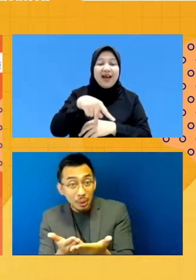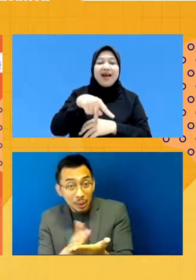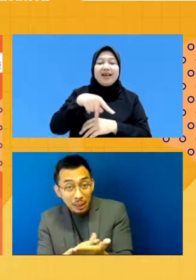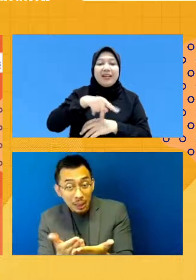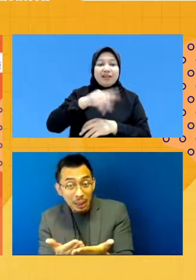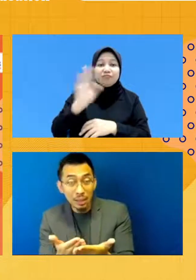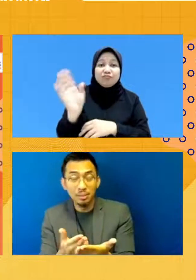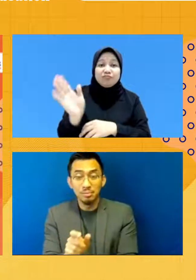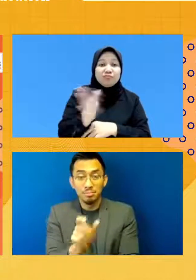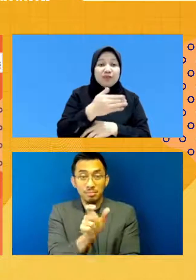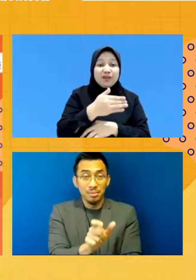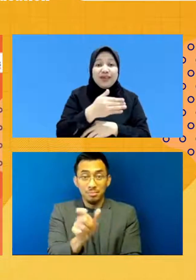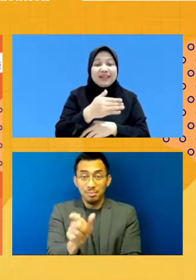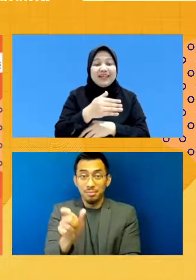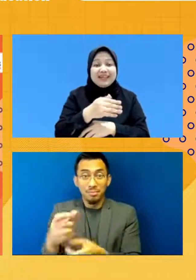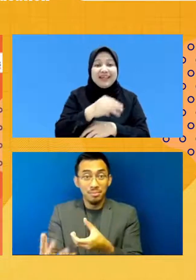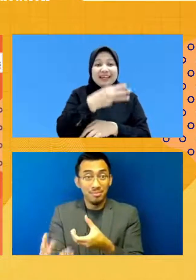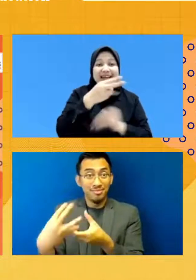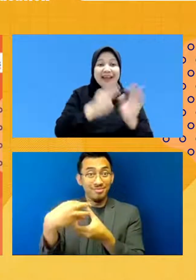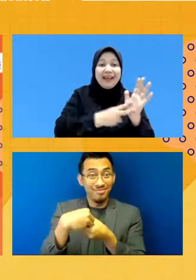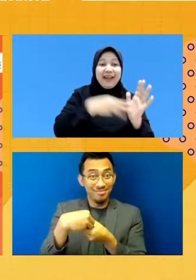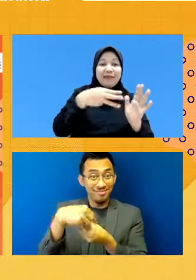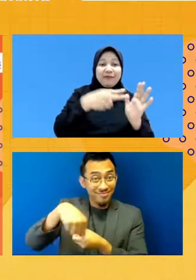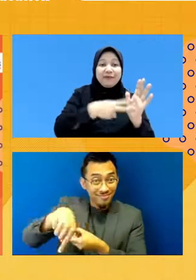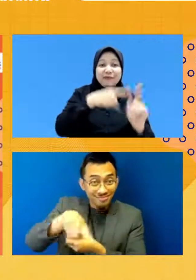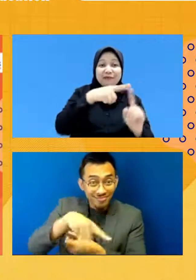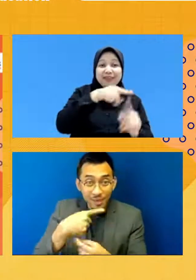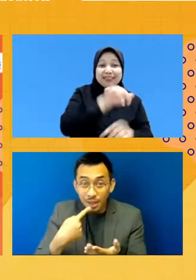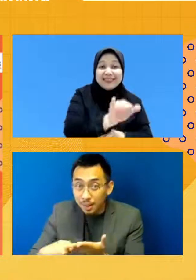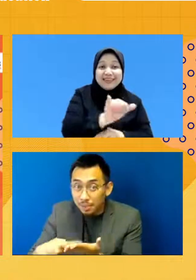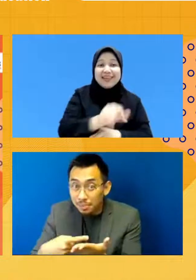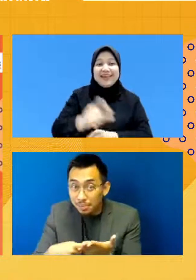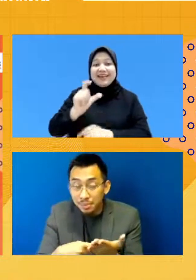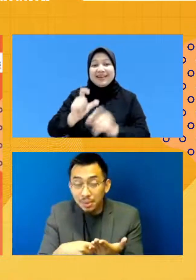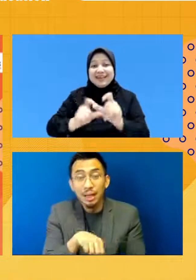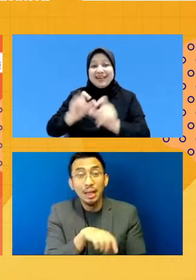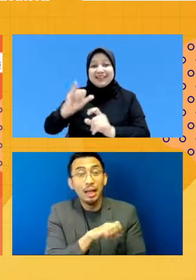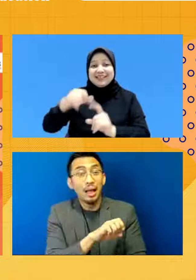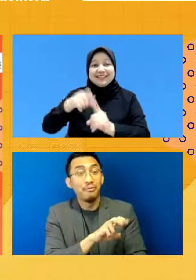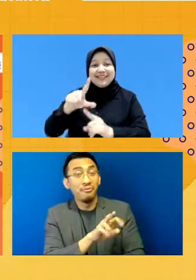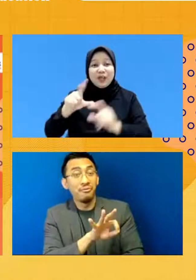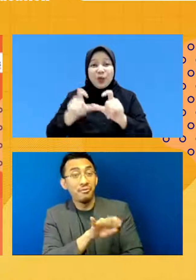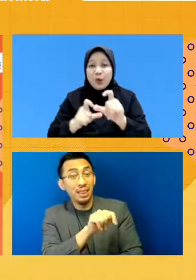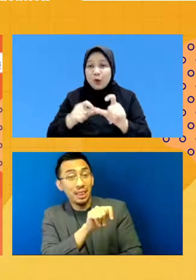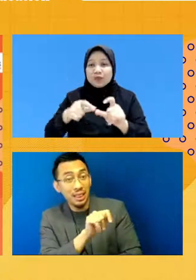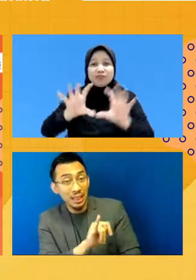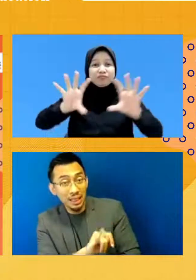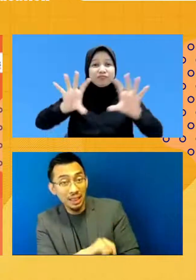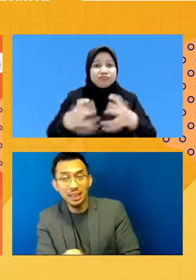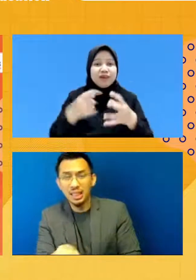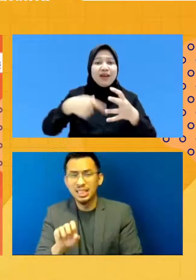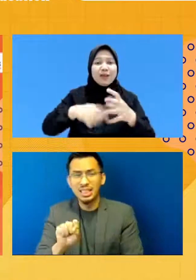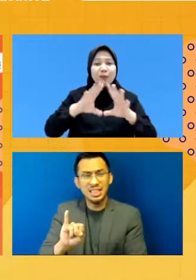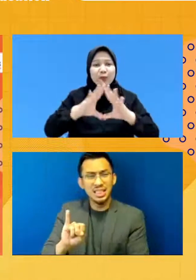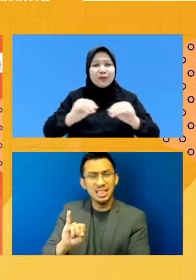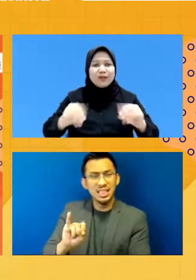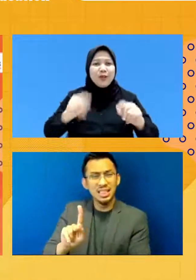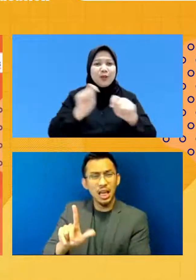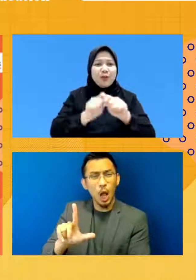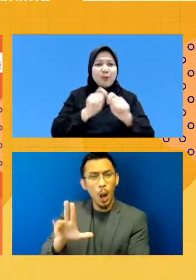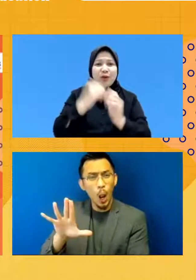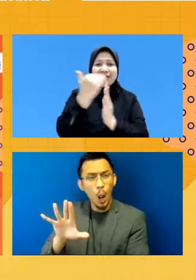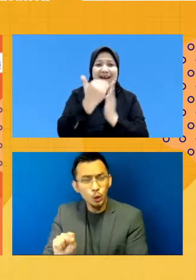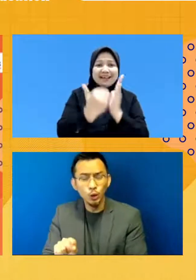siglus to make this webinar happen. And I myself personally also learned a lot through